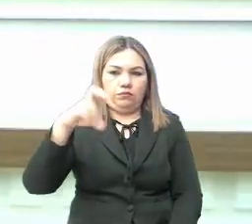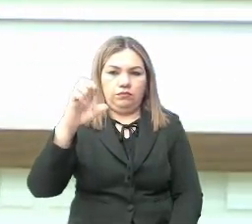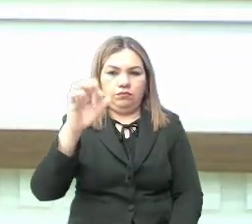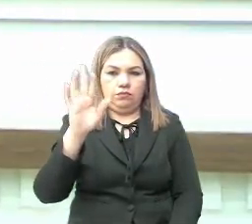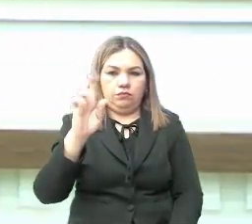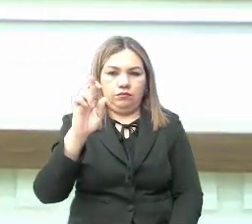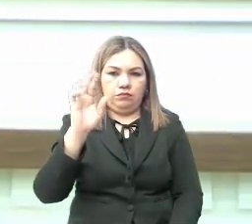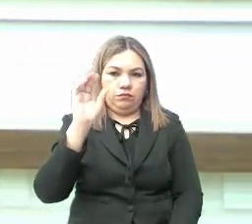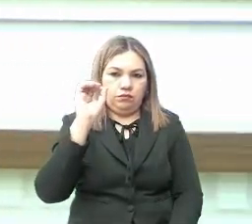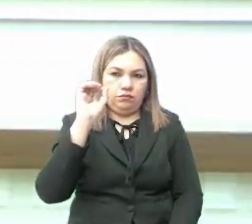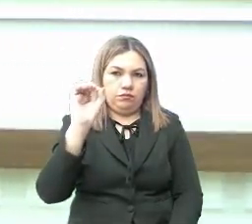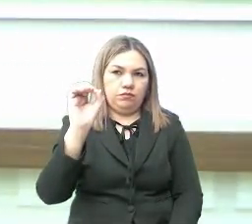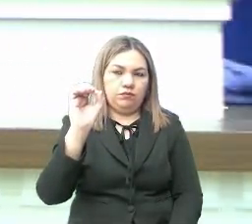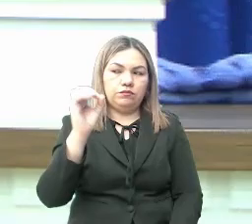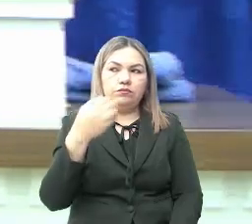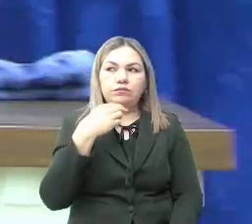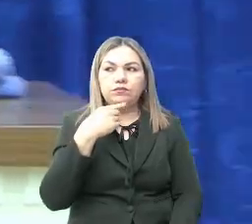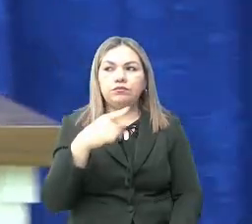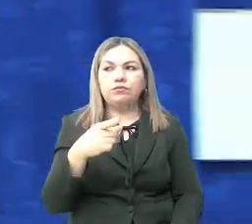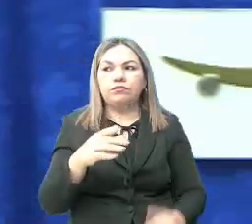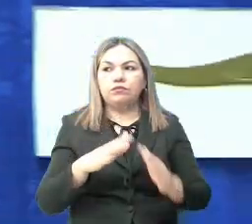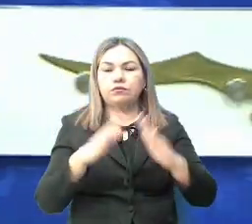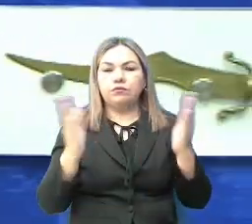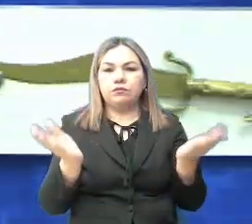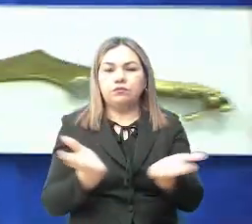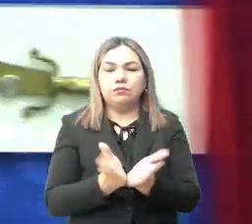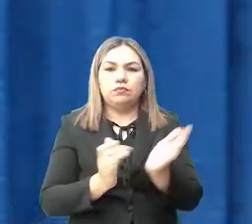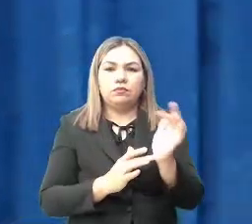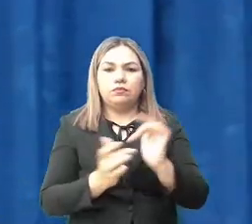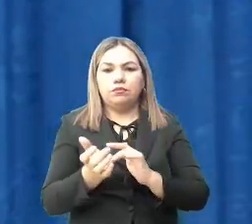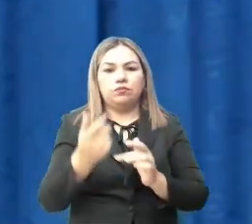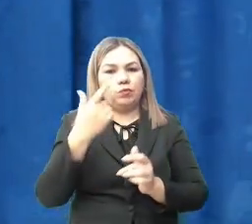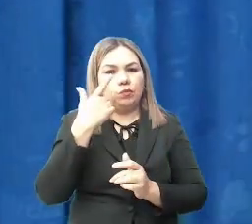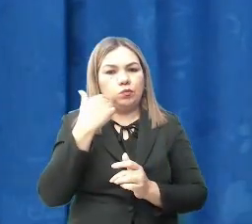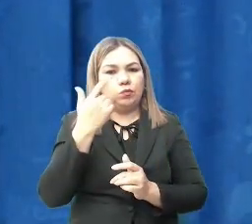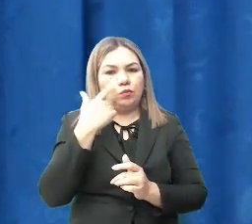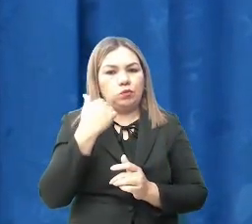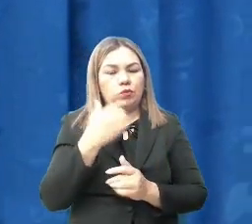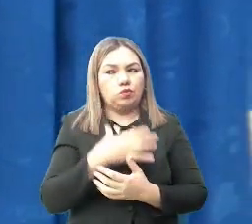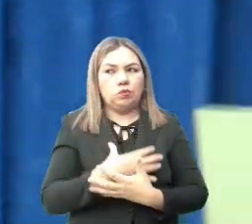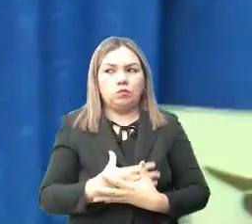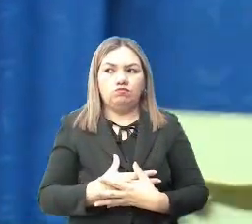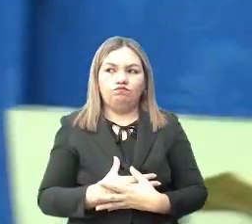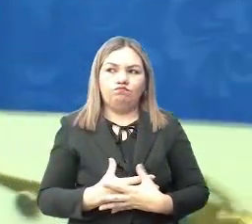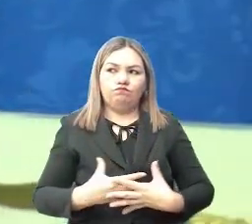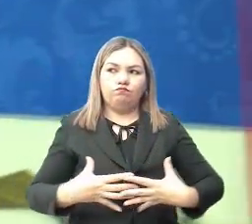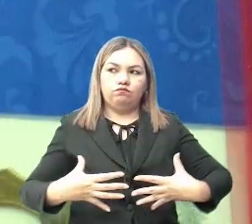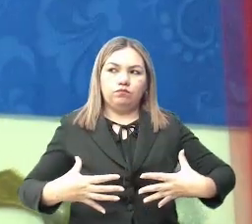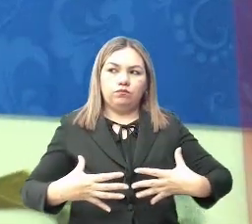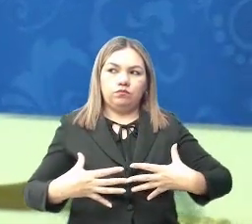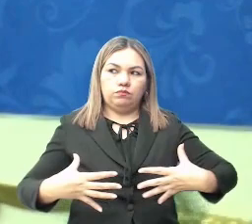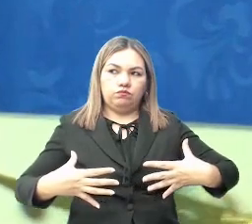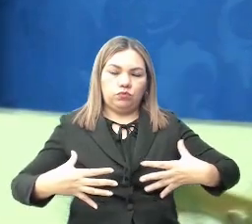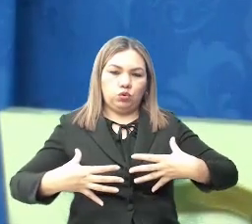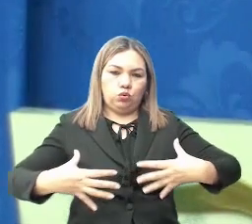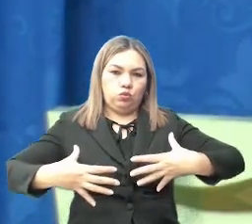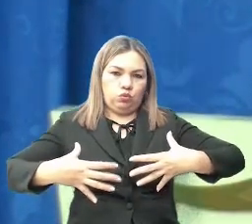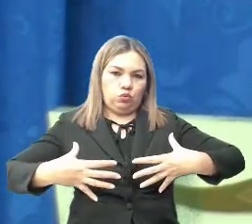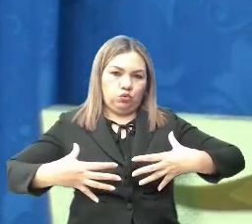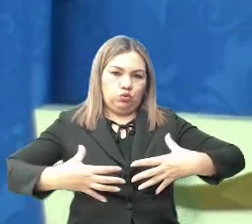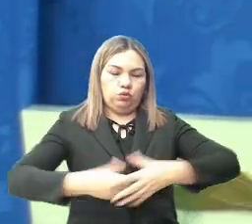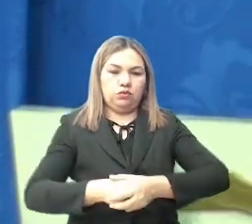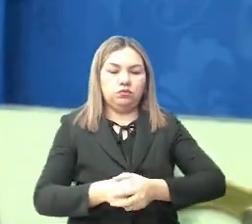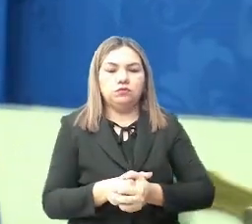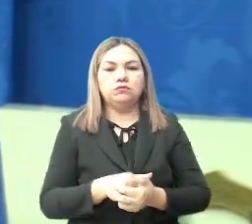a small lamb. It says that Eglon was a very fat man or